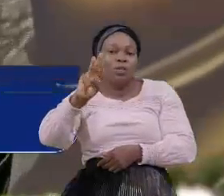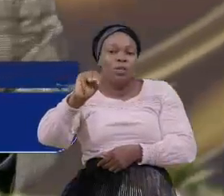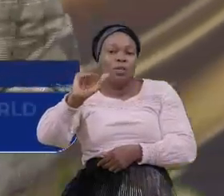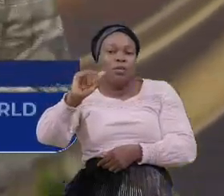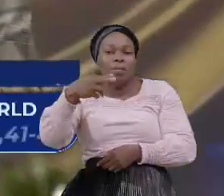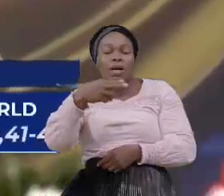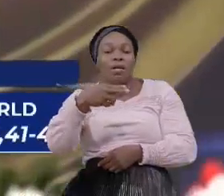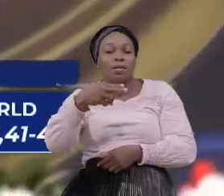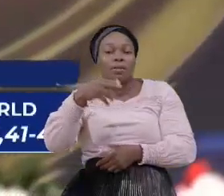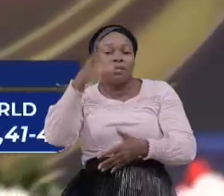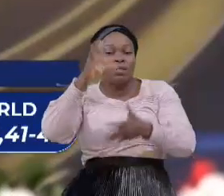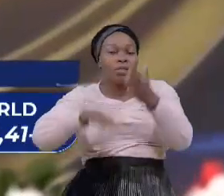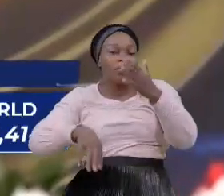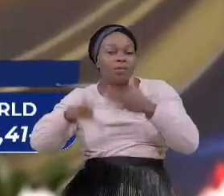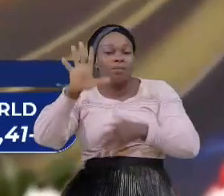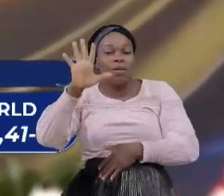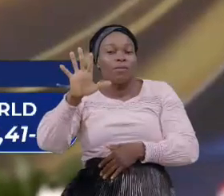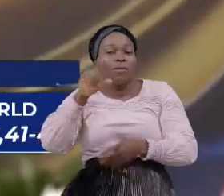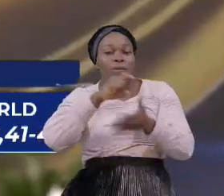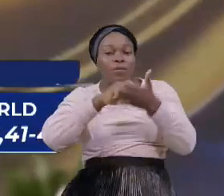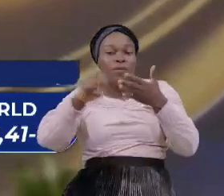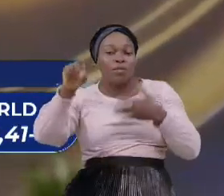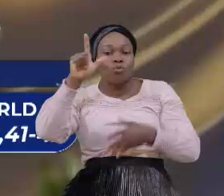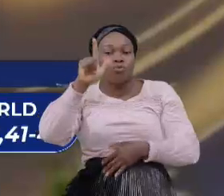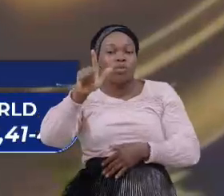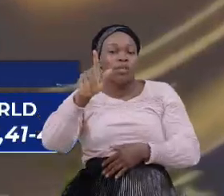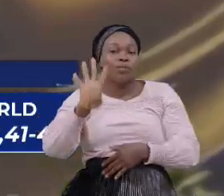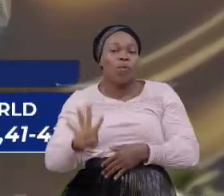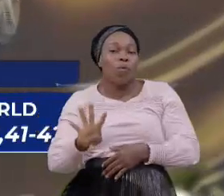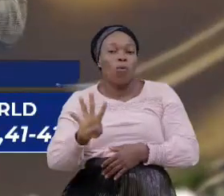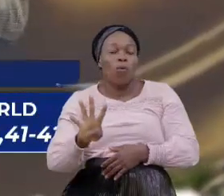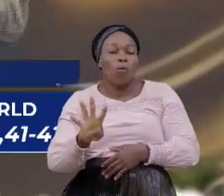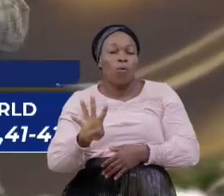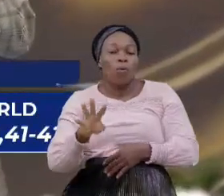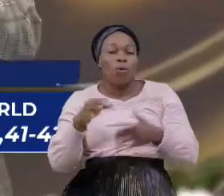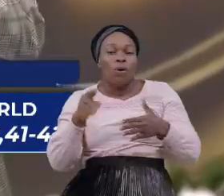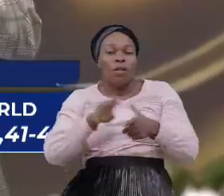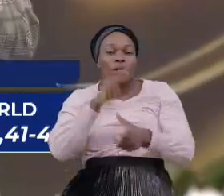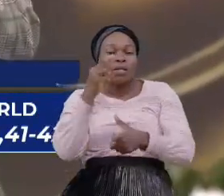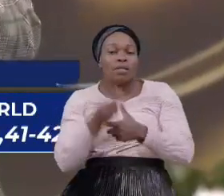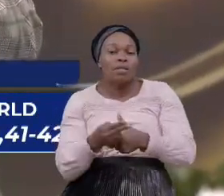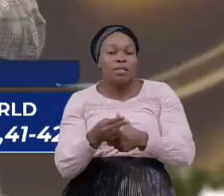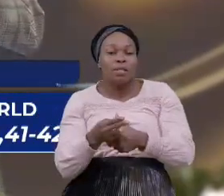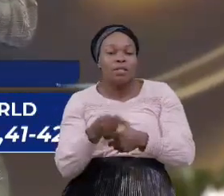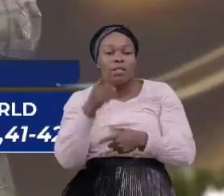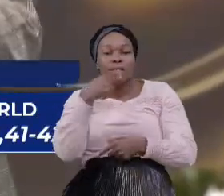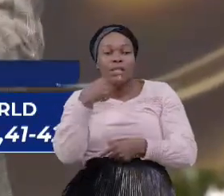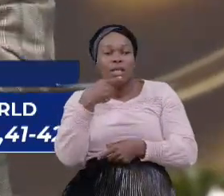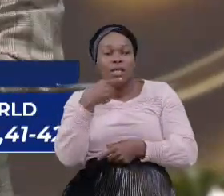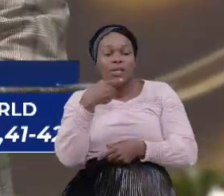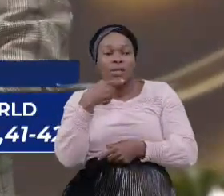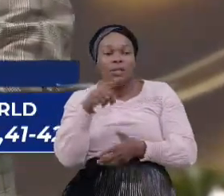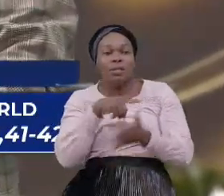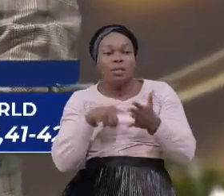Jeremiah chapter 5. Verse 24, neither say they in